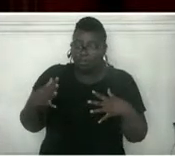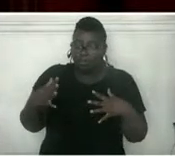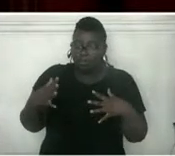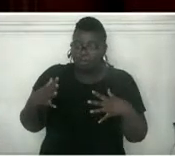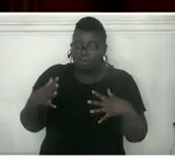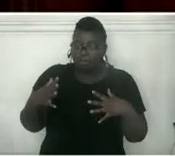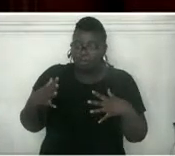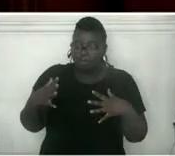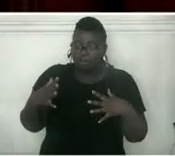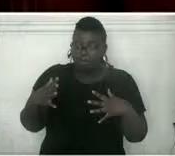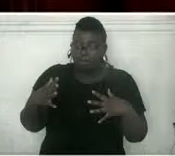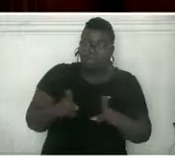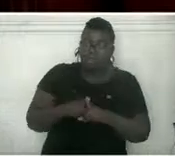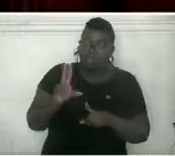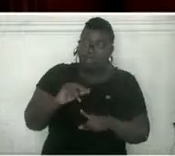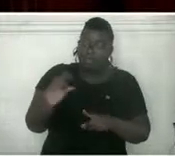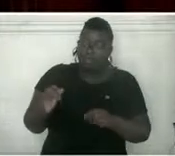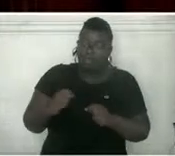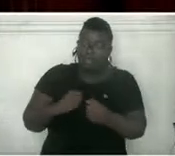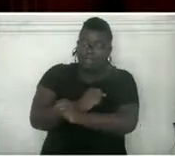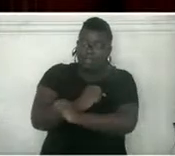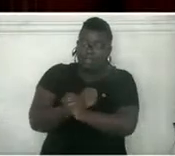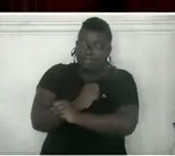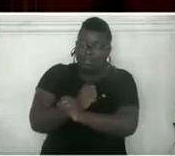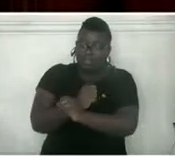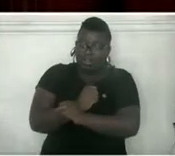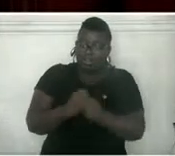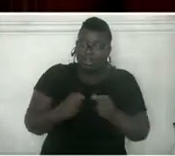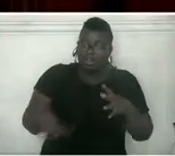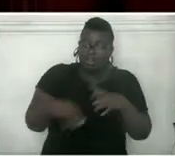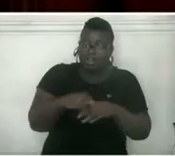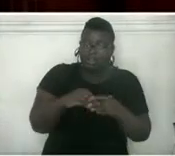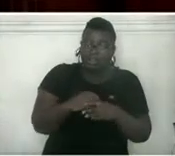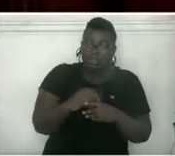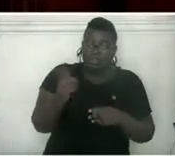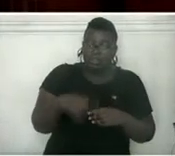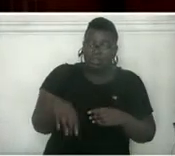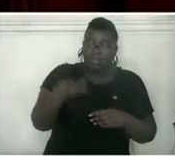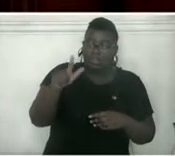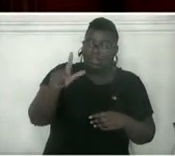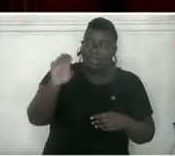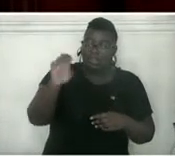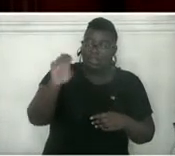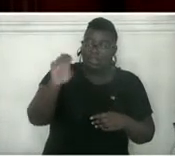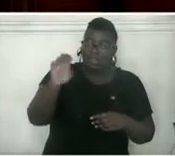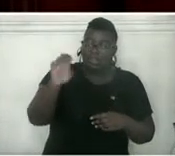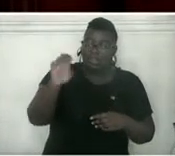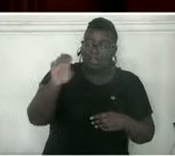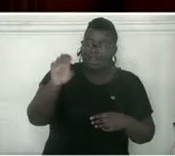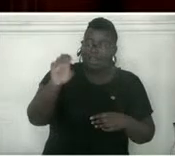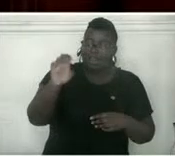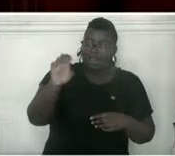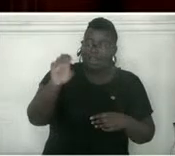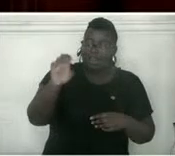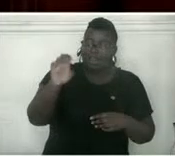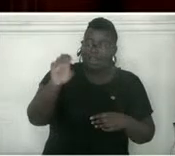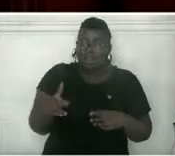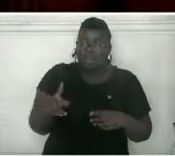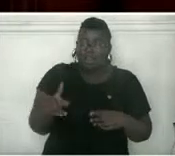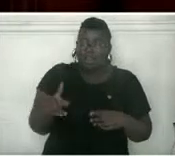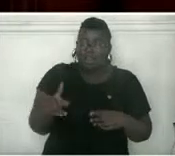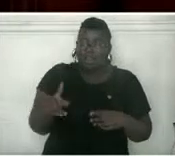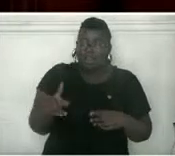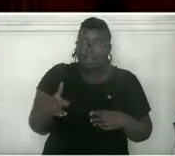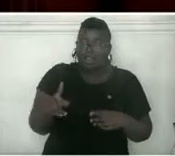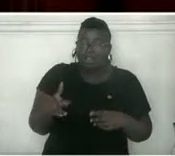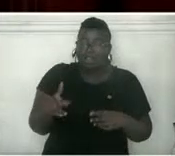SEZ and other industrial hubs, including leather industry, support localization of value